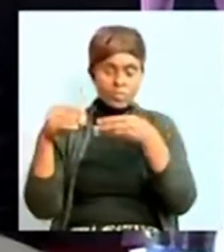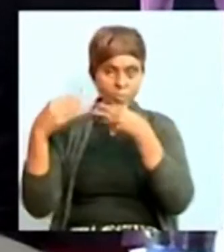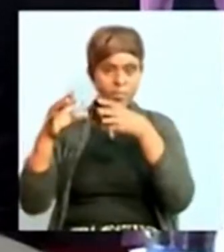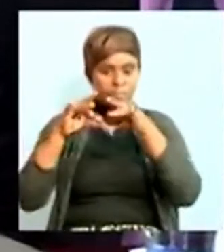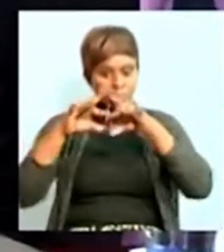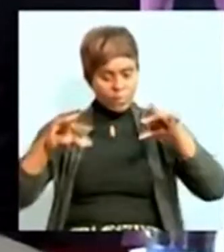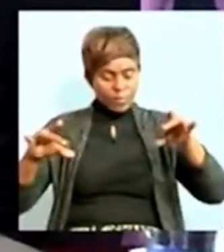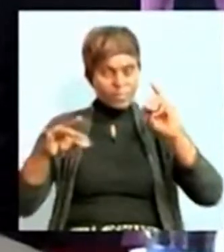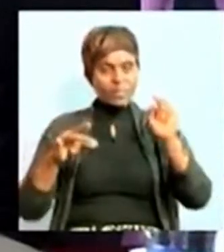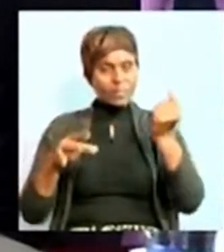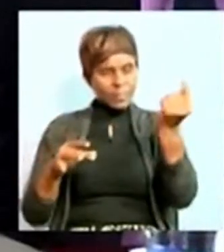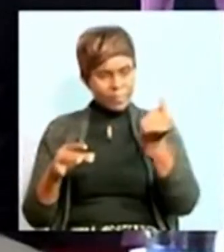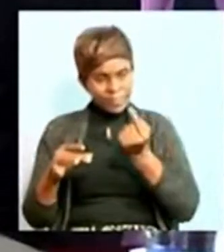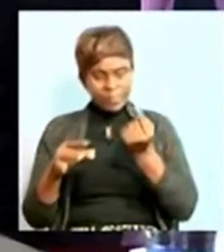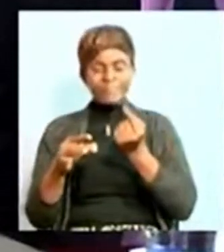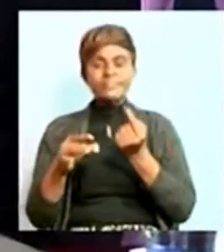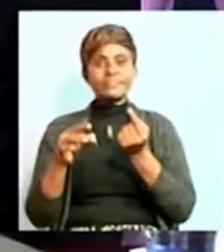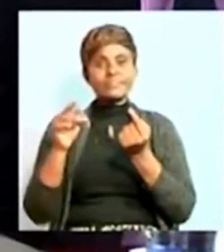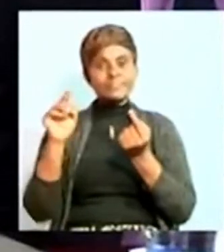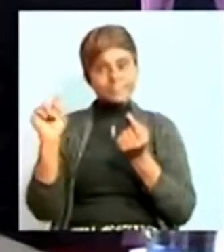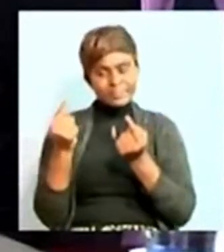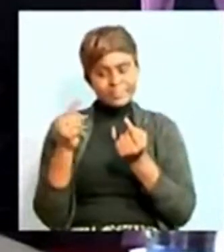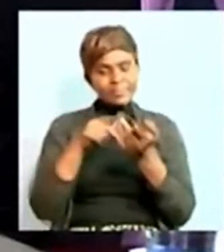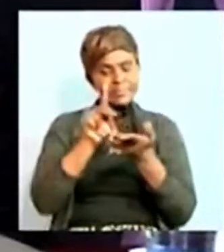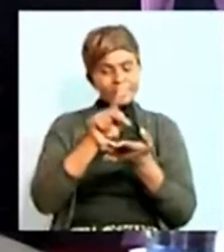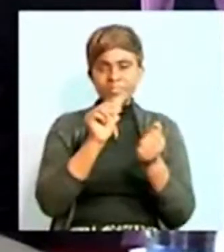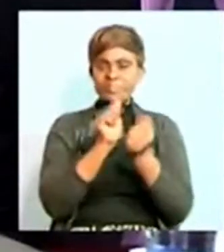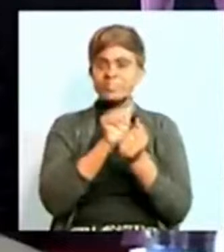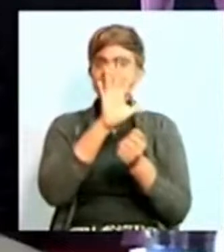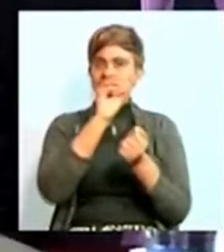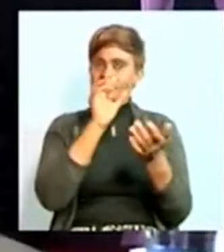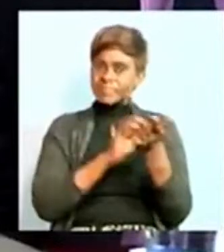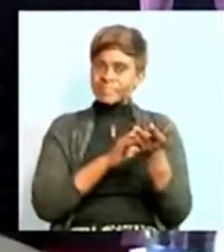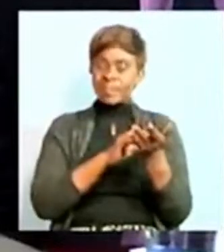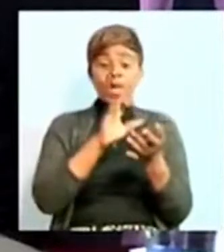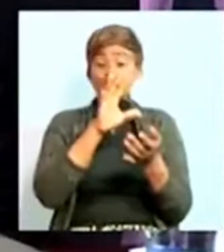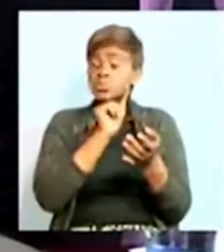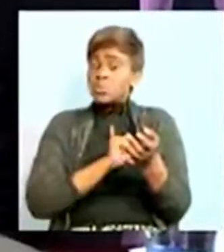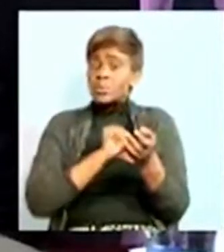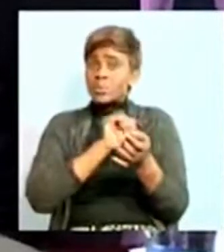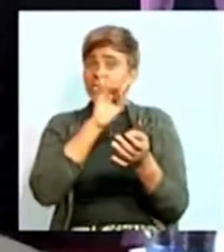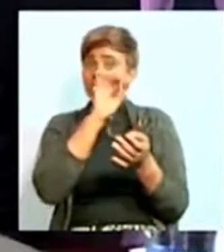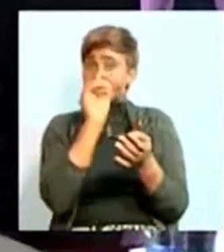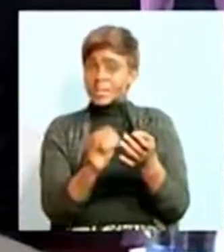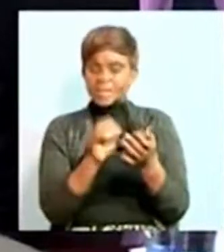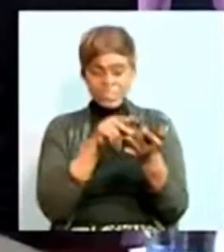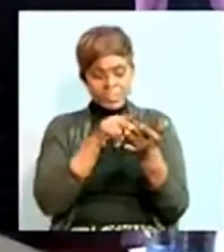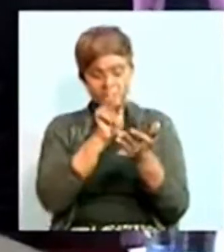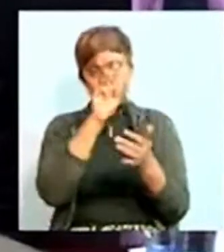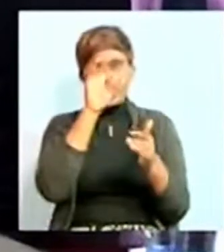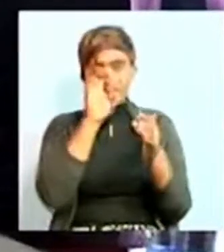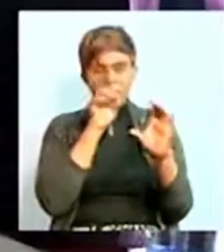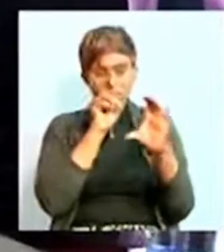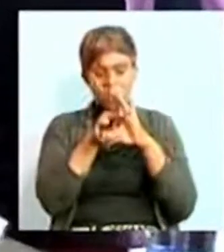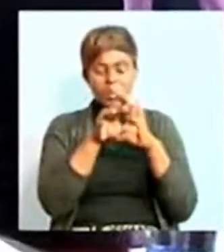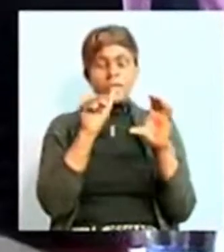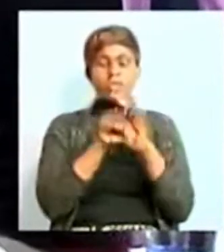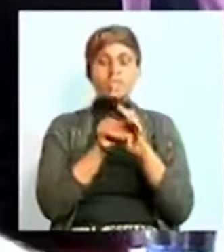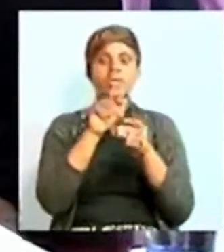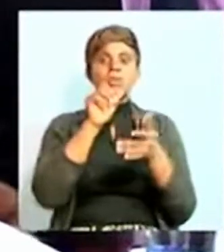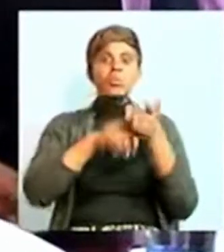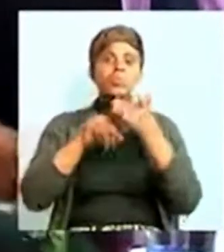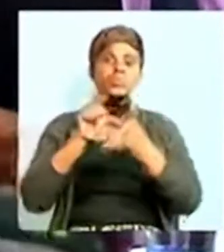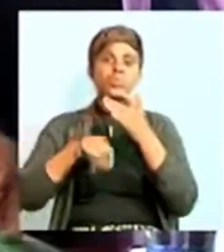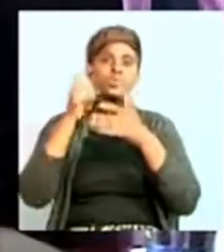on first-come, first basis with a 50% deposit on the premium charge.